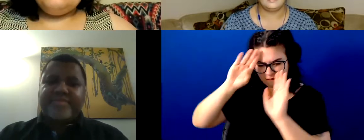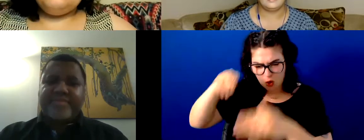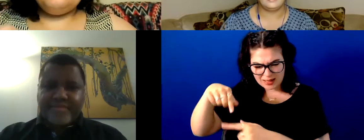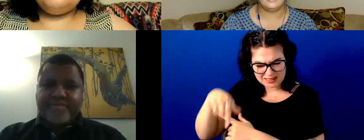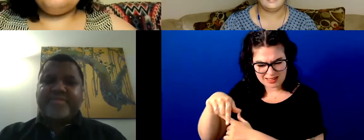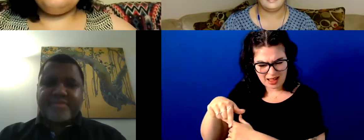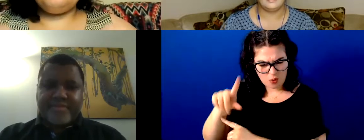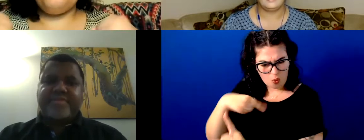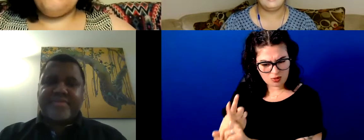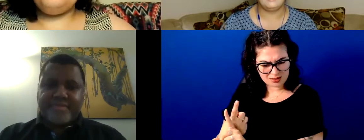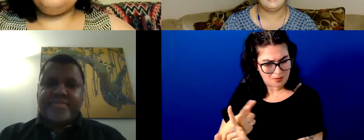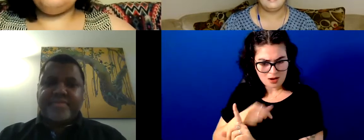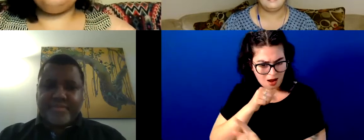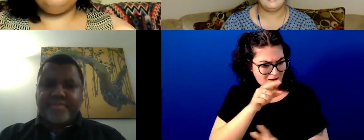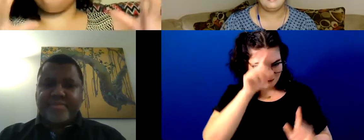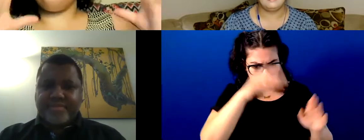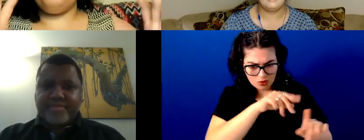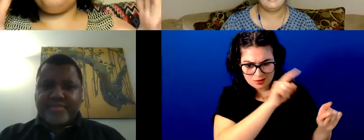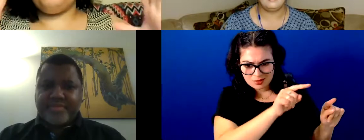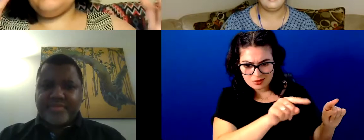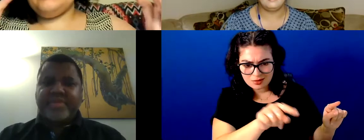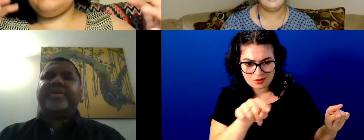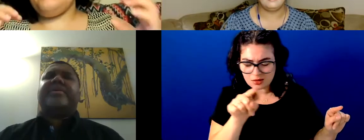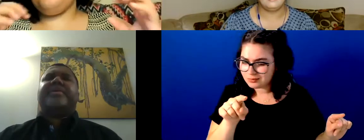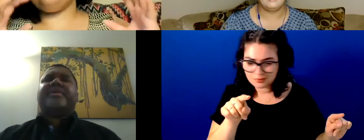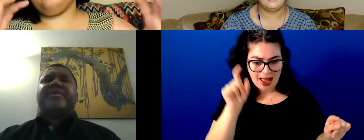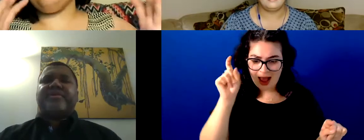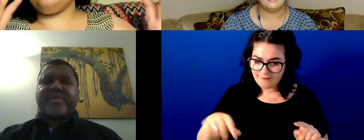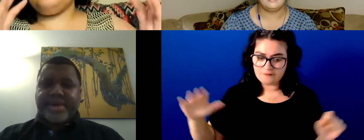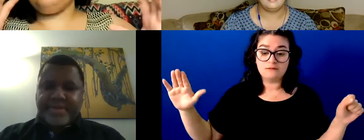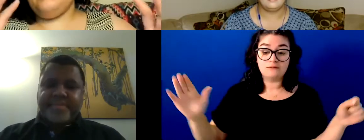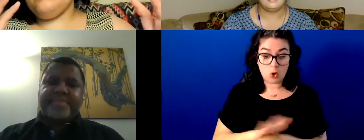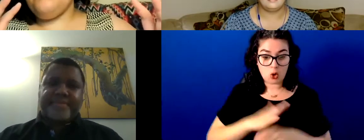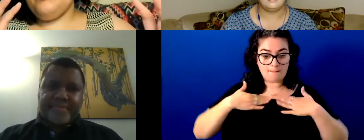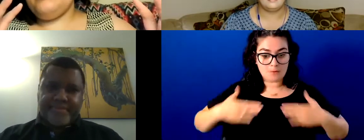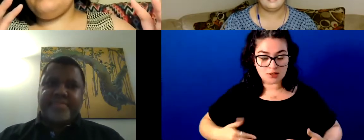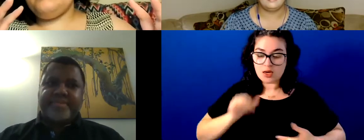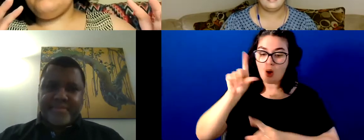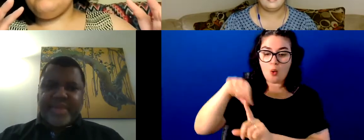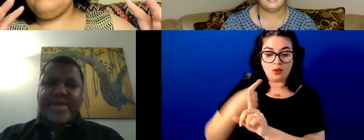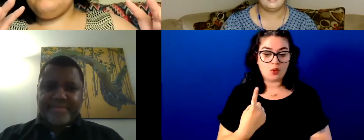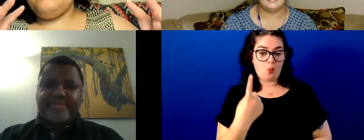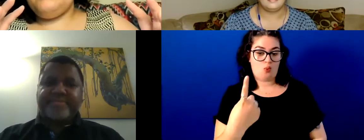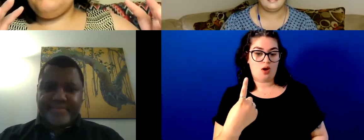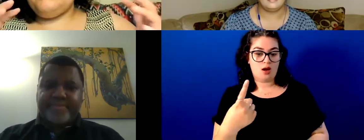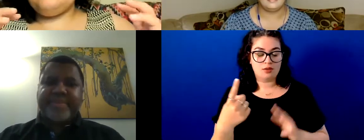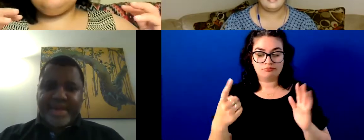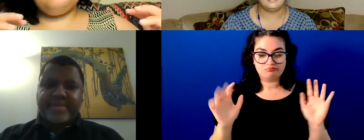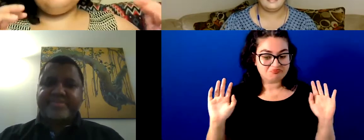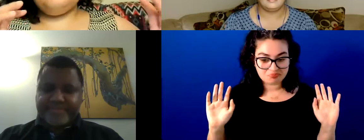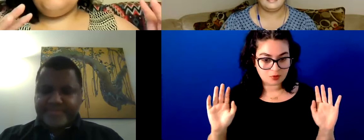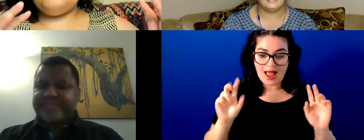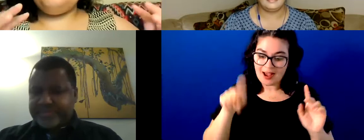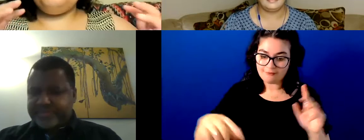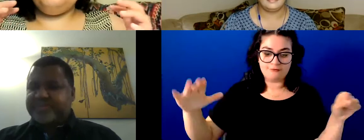you have to acknowledge the full person outside of just that title outline. Because